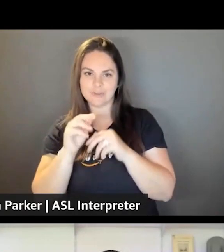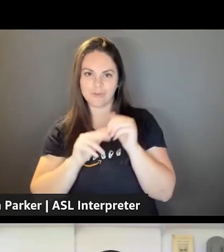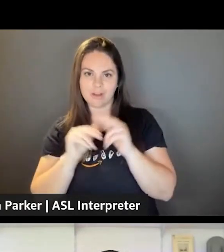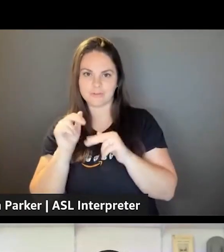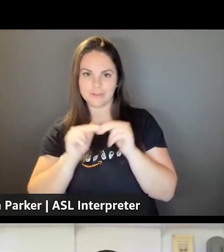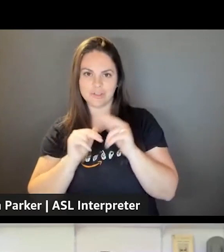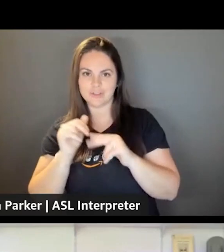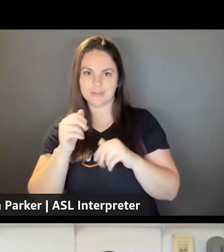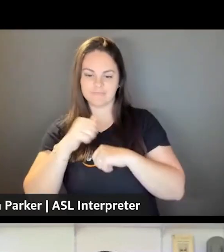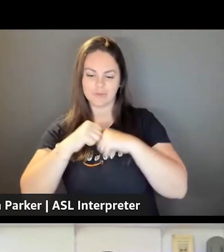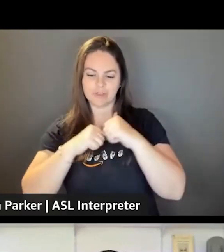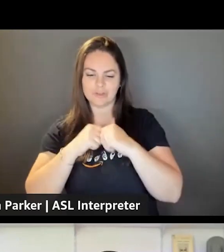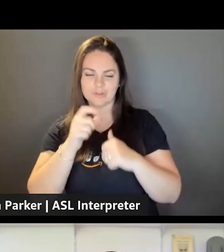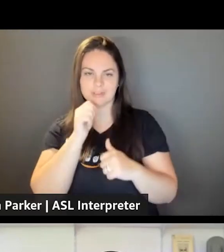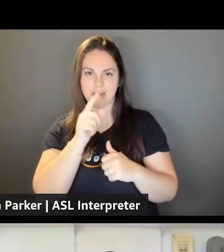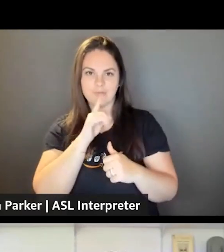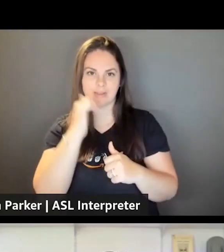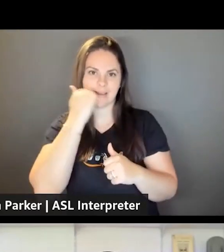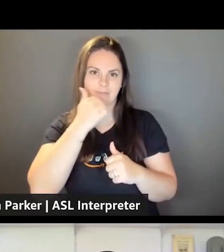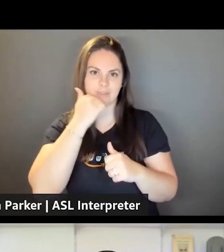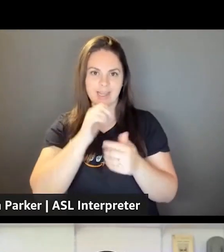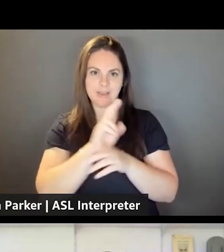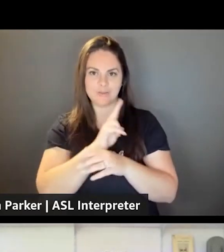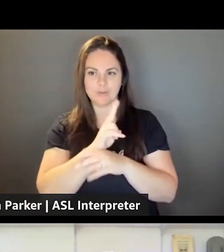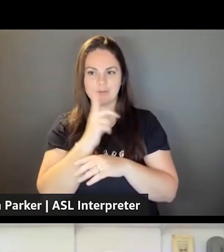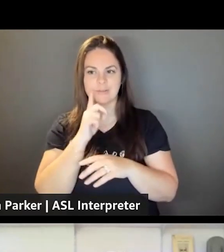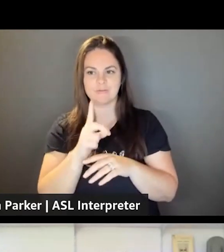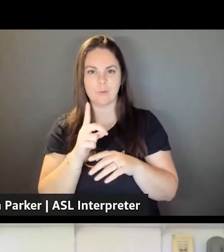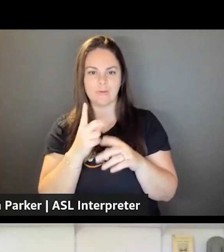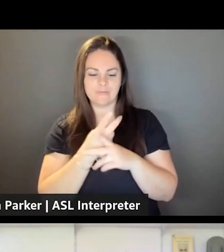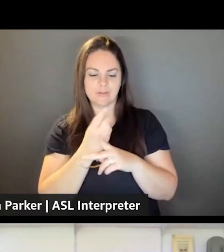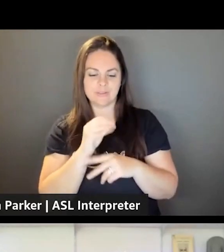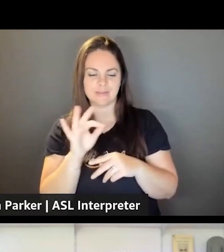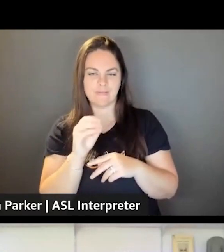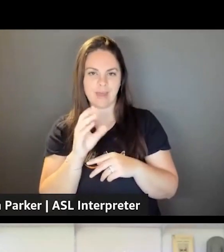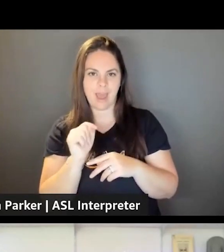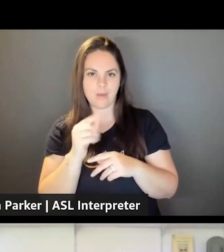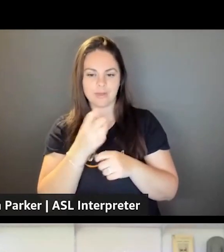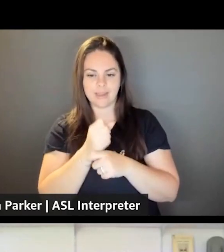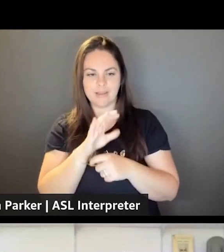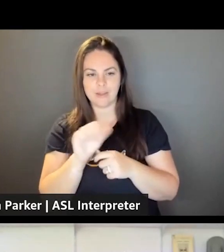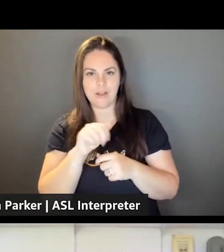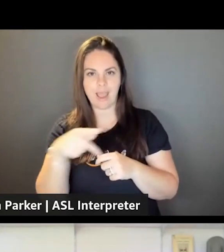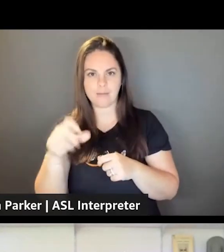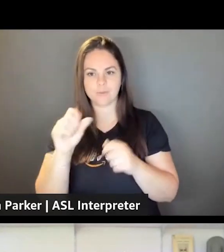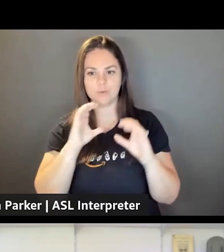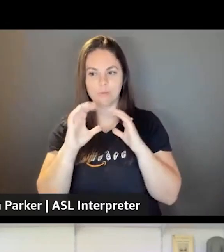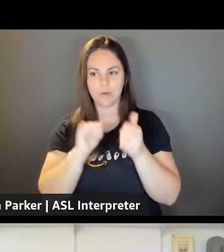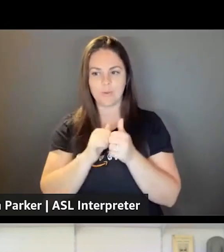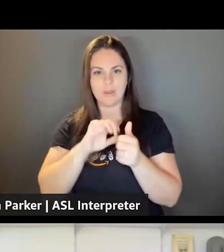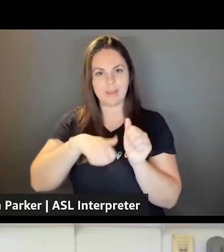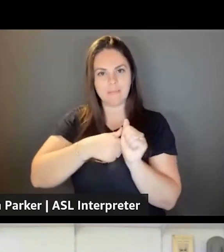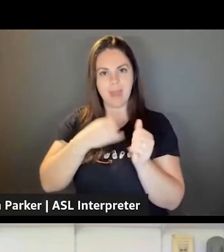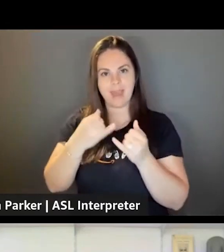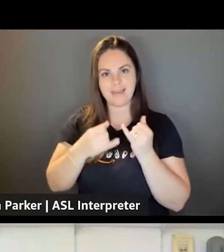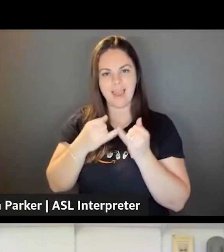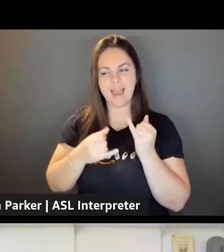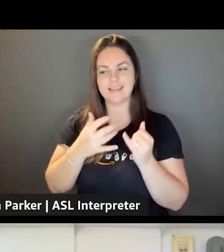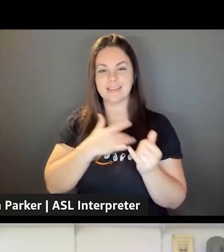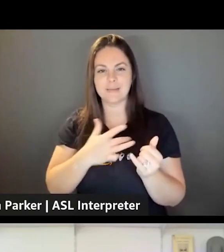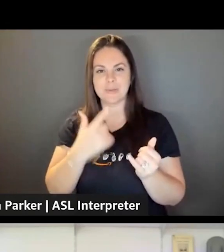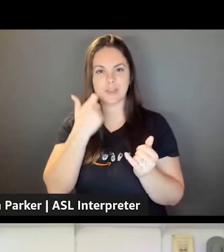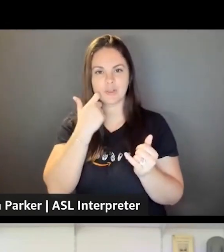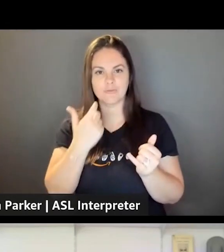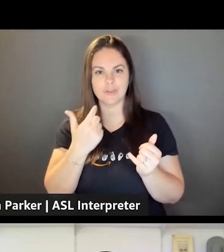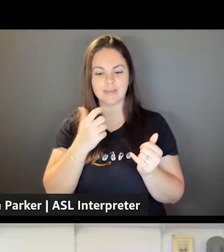life, right? Provisioning stuff out, getting their apps to communicate with backends. Typically, you just handed